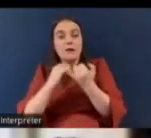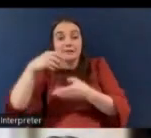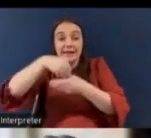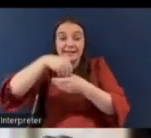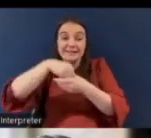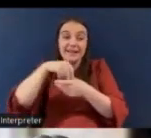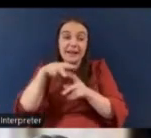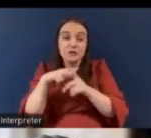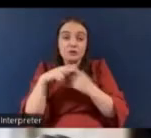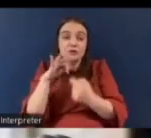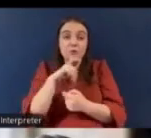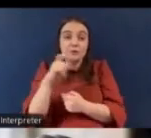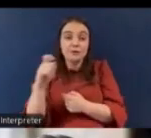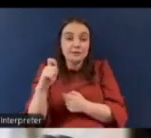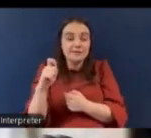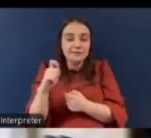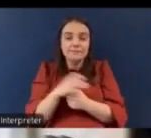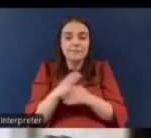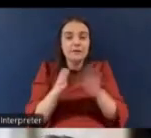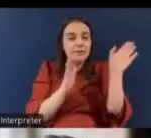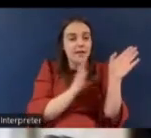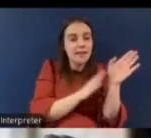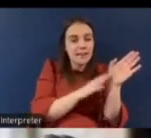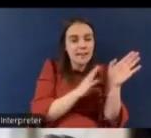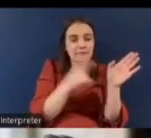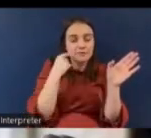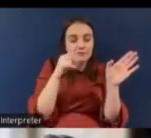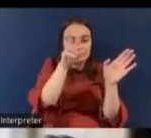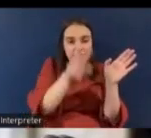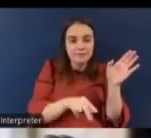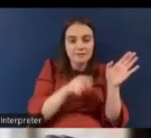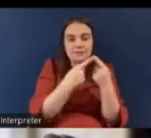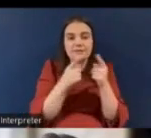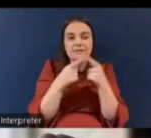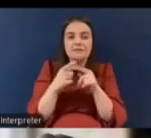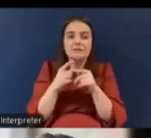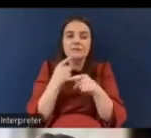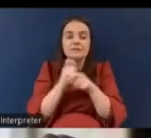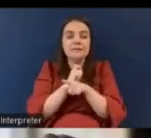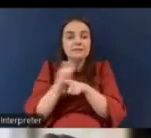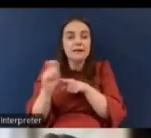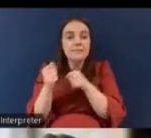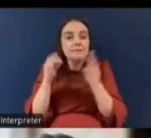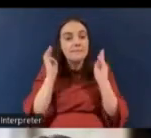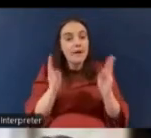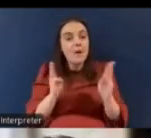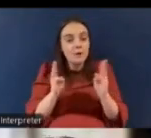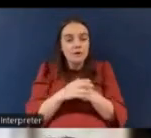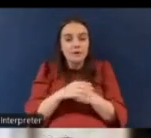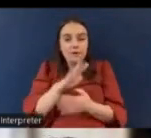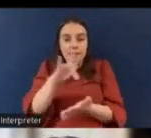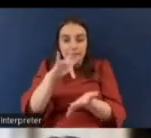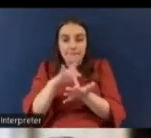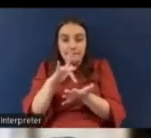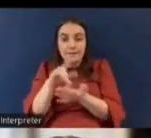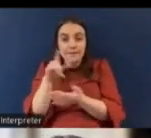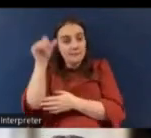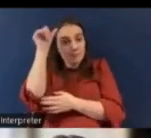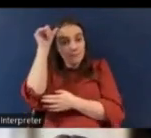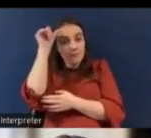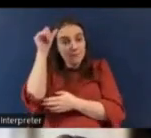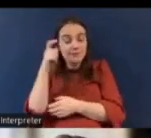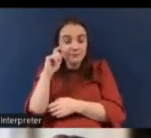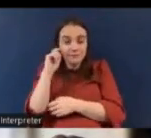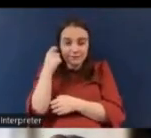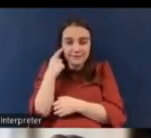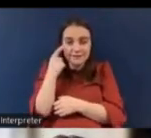might look like. On the left here, we're talking about different forms of power. The middle piece, which was very popular when we were testing